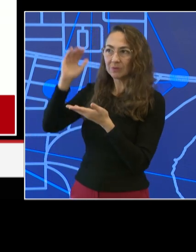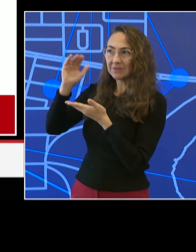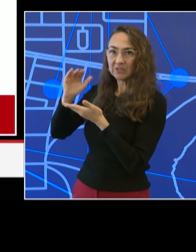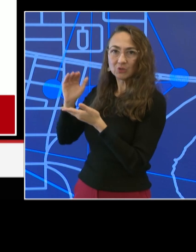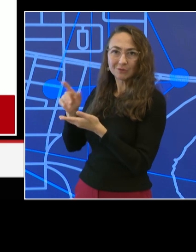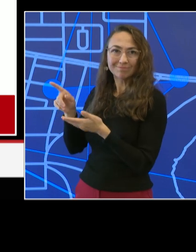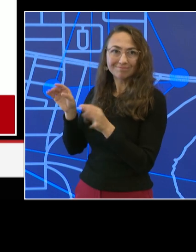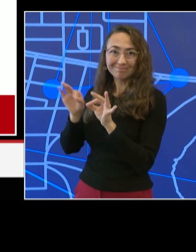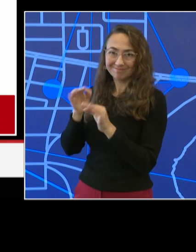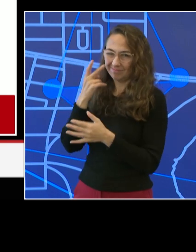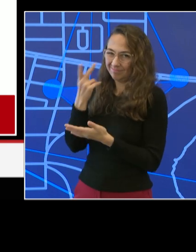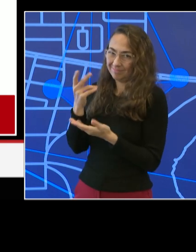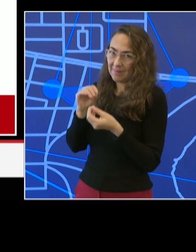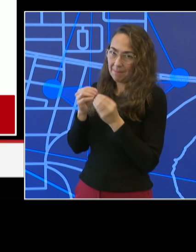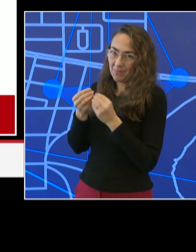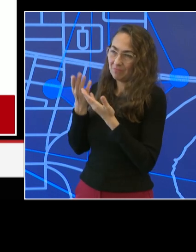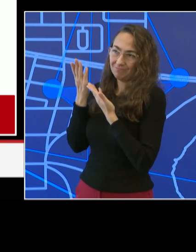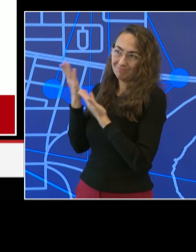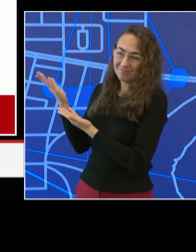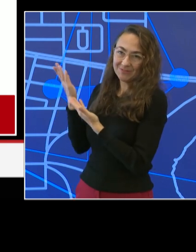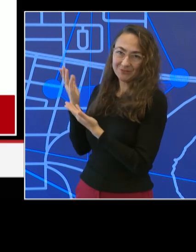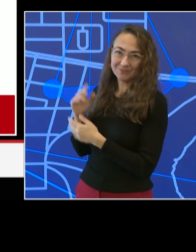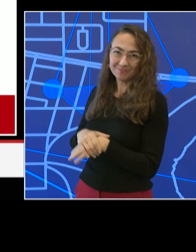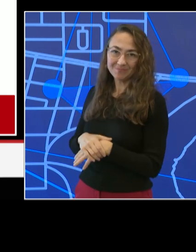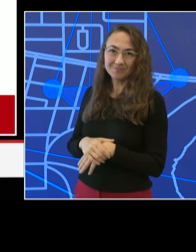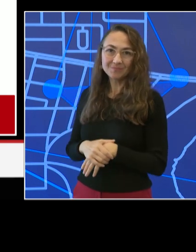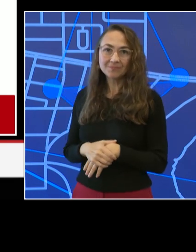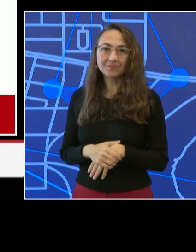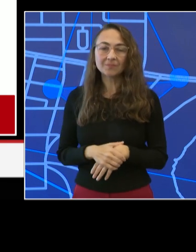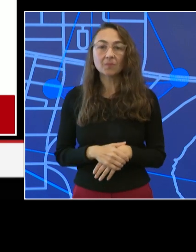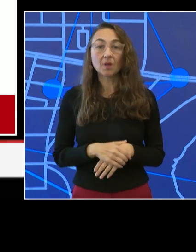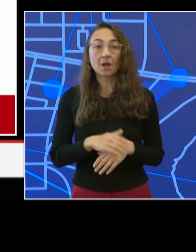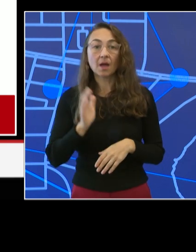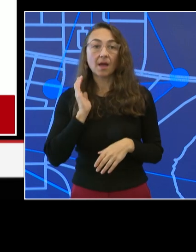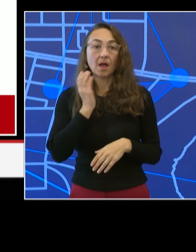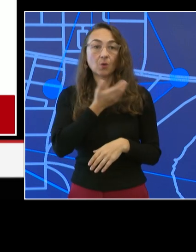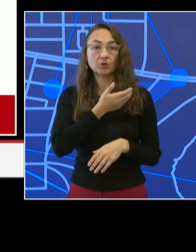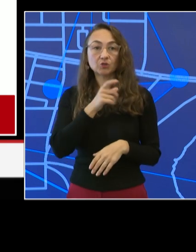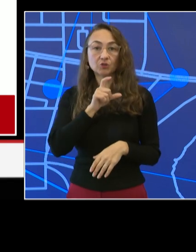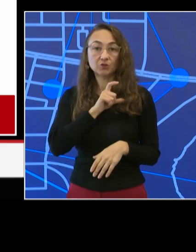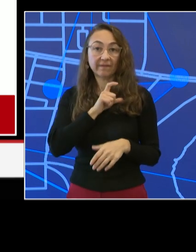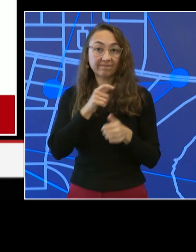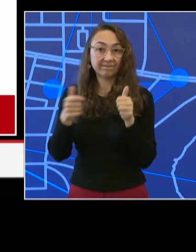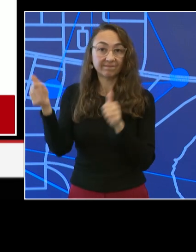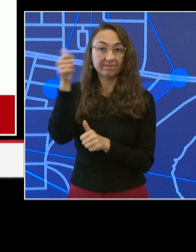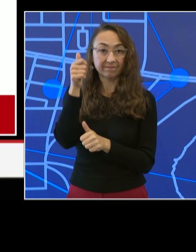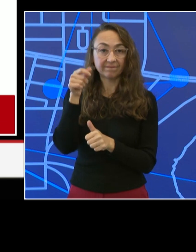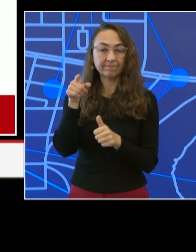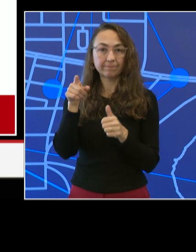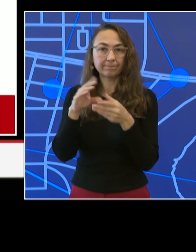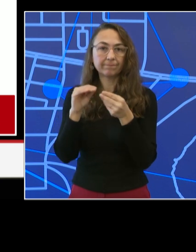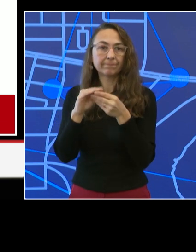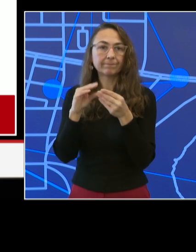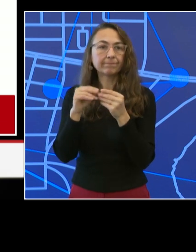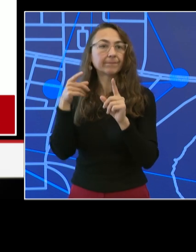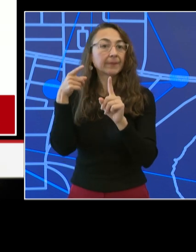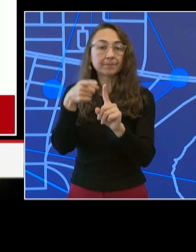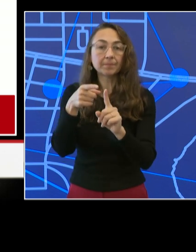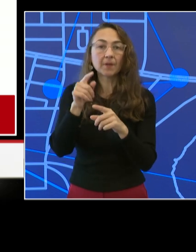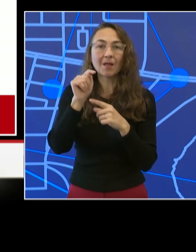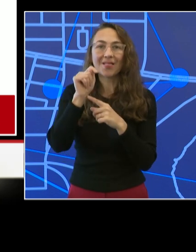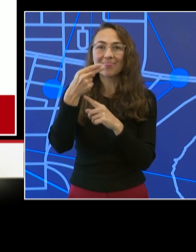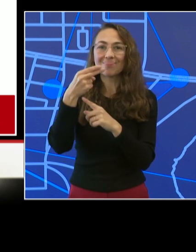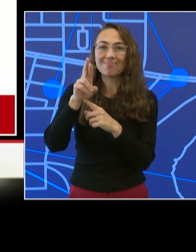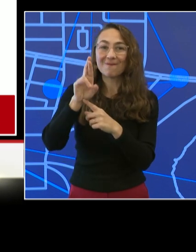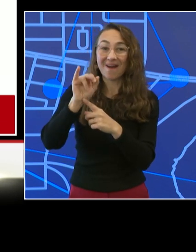those numbers here. You heard the chief talk about our Thrive efforts, but nearly 4, sometimes 5 days a week, there are